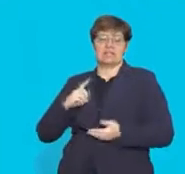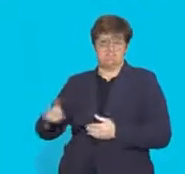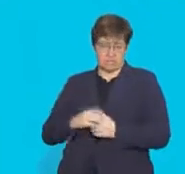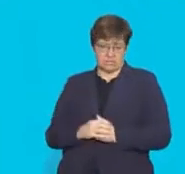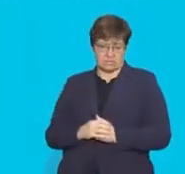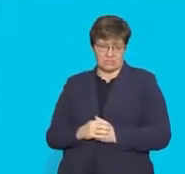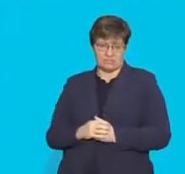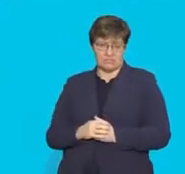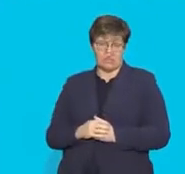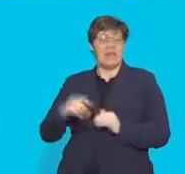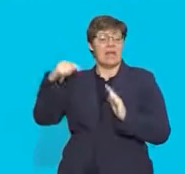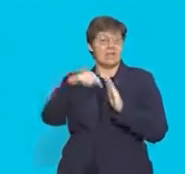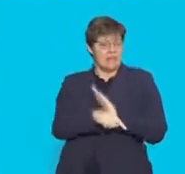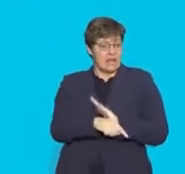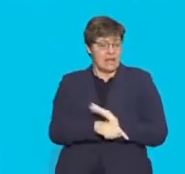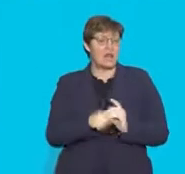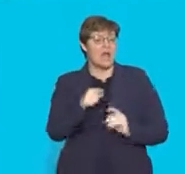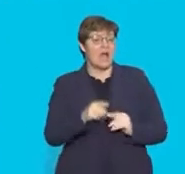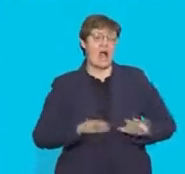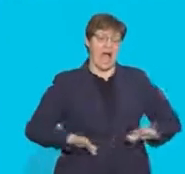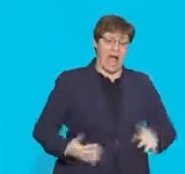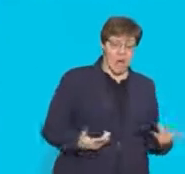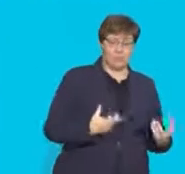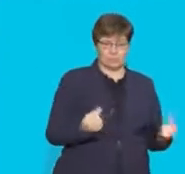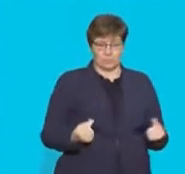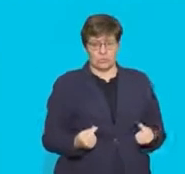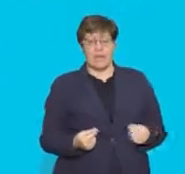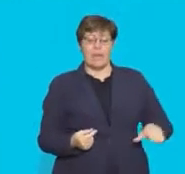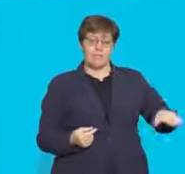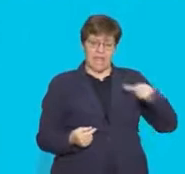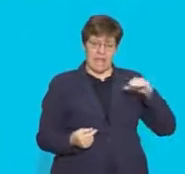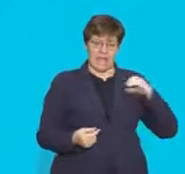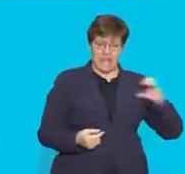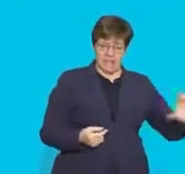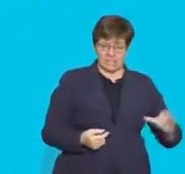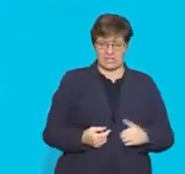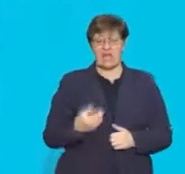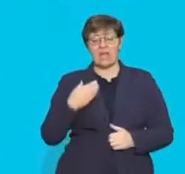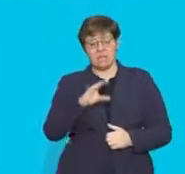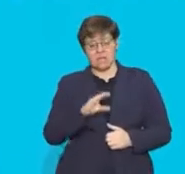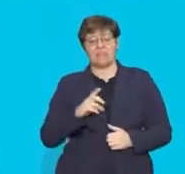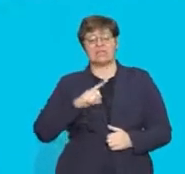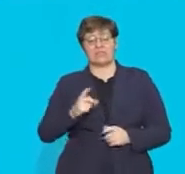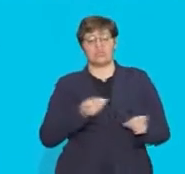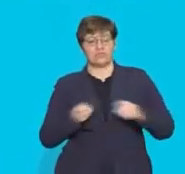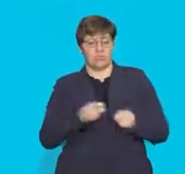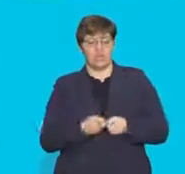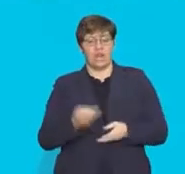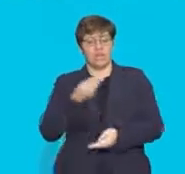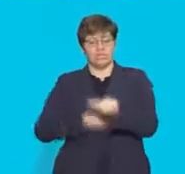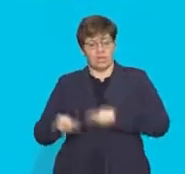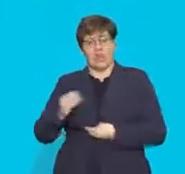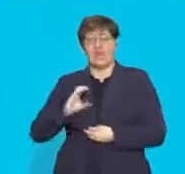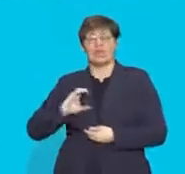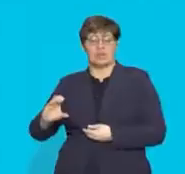selling price. The detail will be how you dispose it. Bank, cash, credit, debtor's control, trade-in,